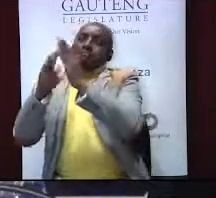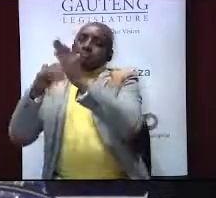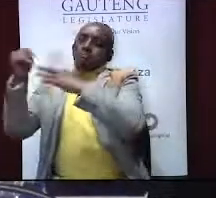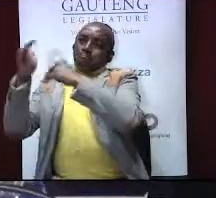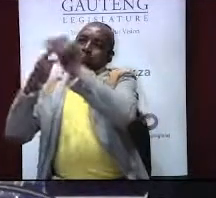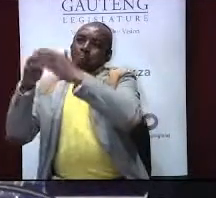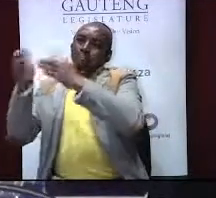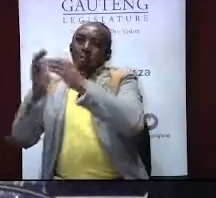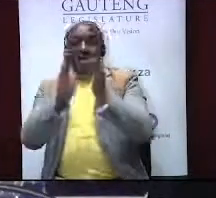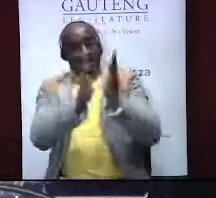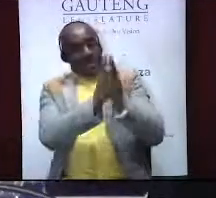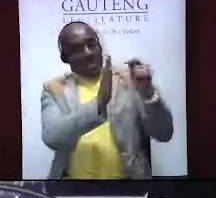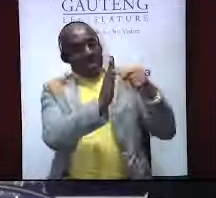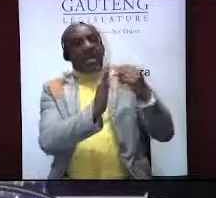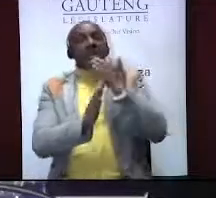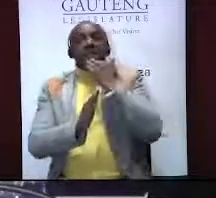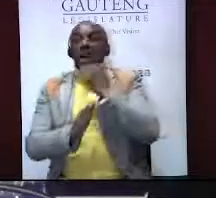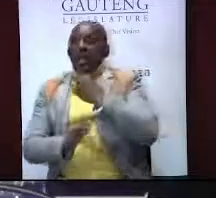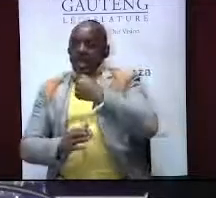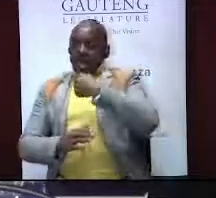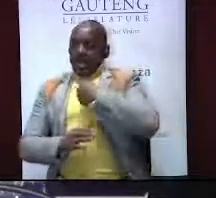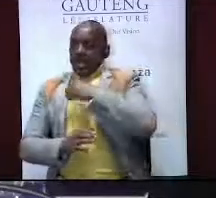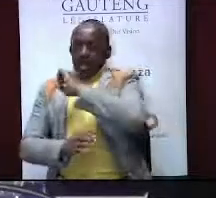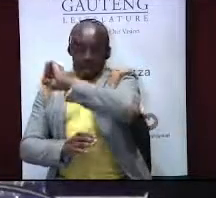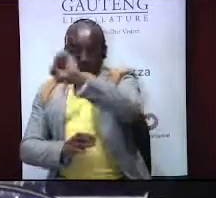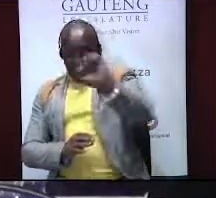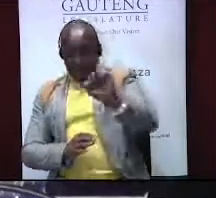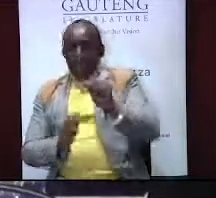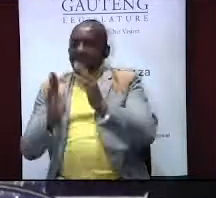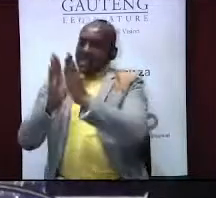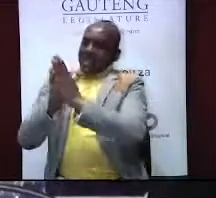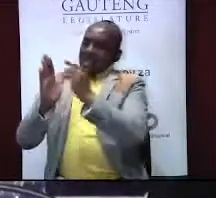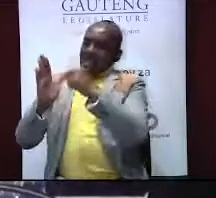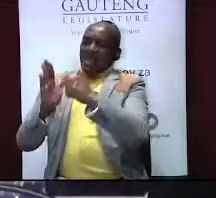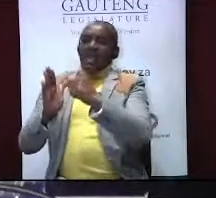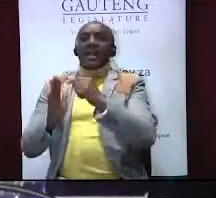and I. The church is the community.